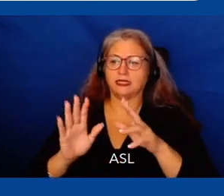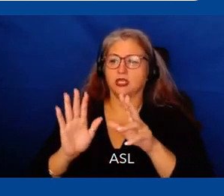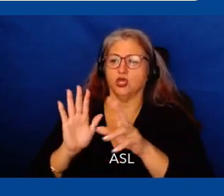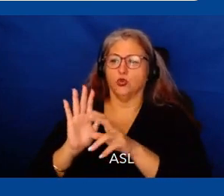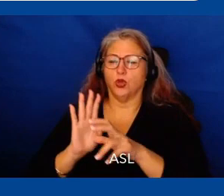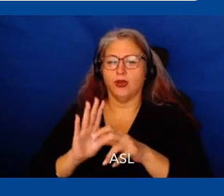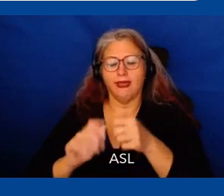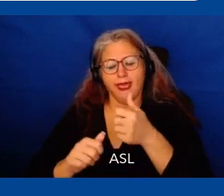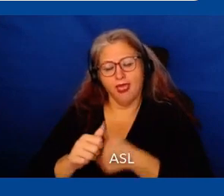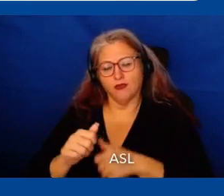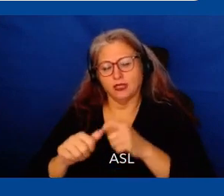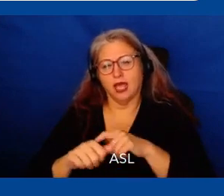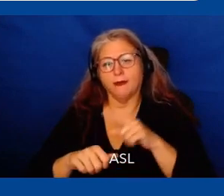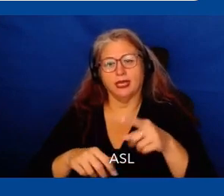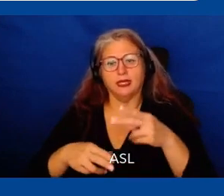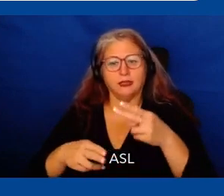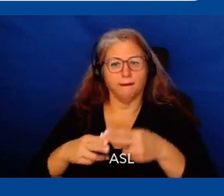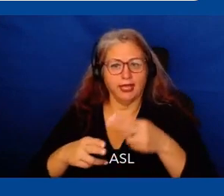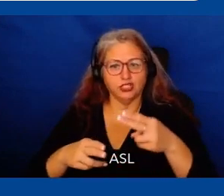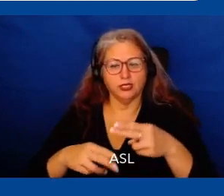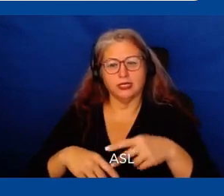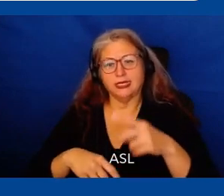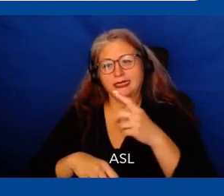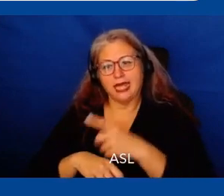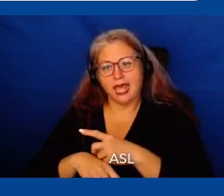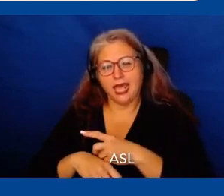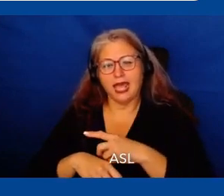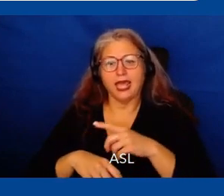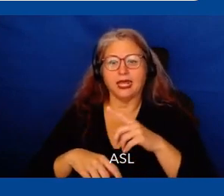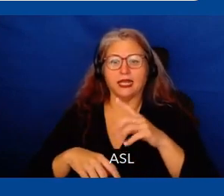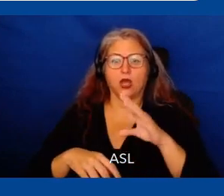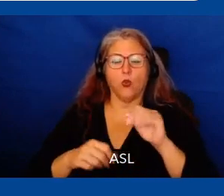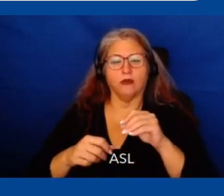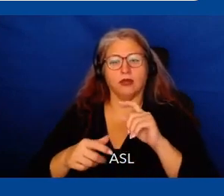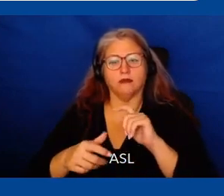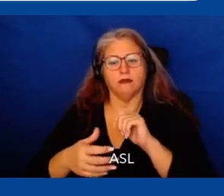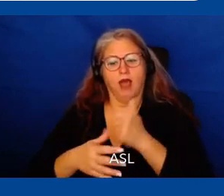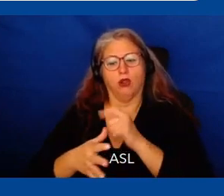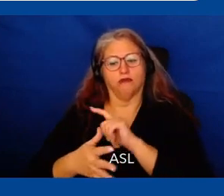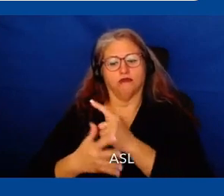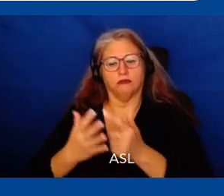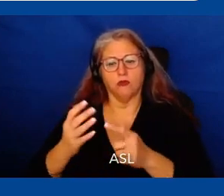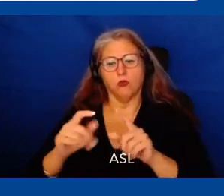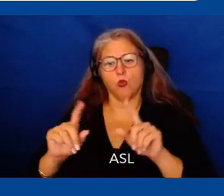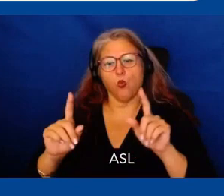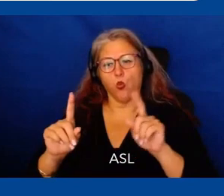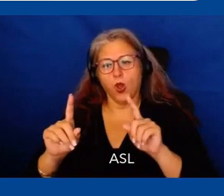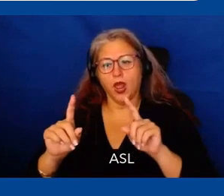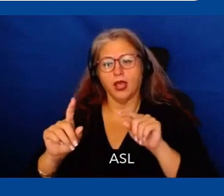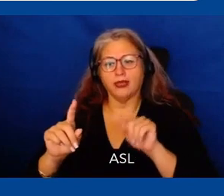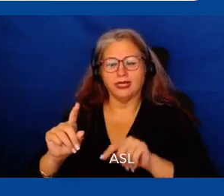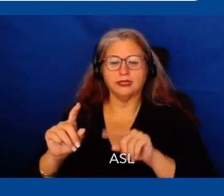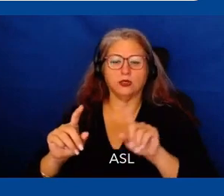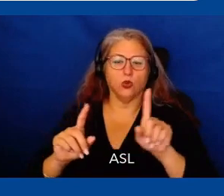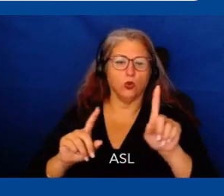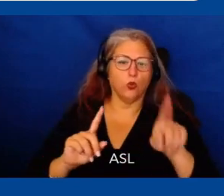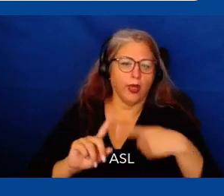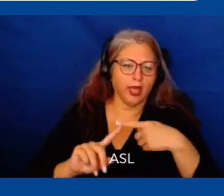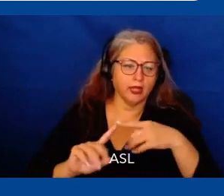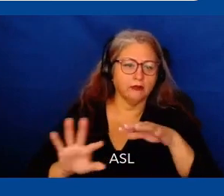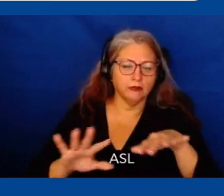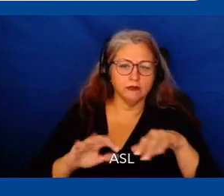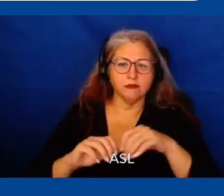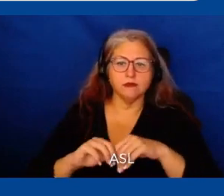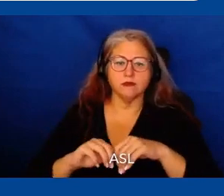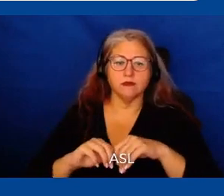he always like mention like the date of, the chronology, like where it is, like when it is.